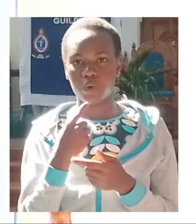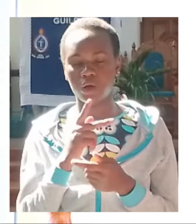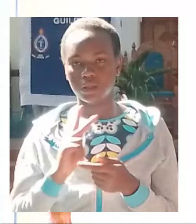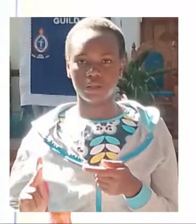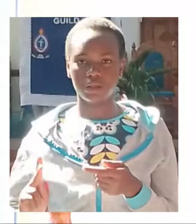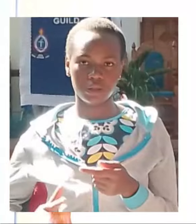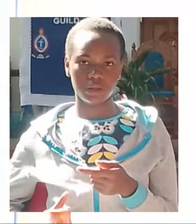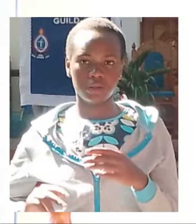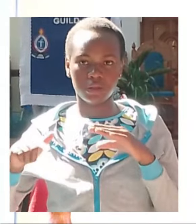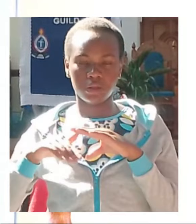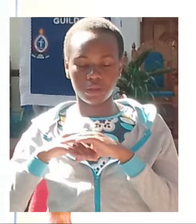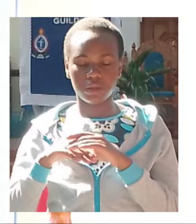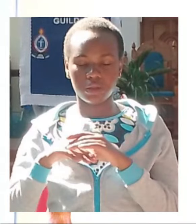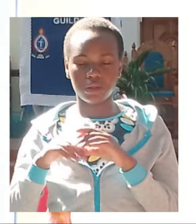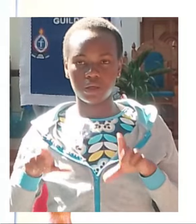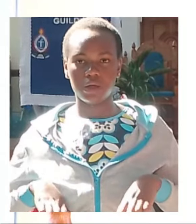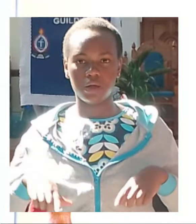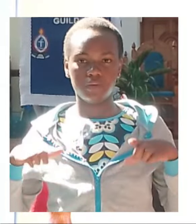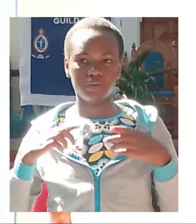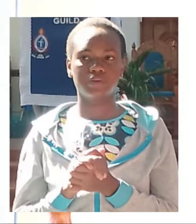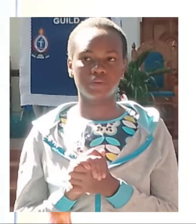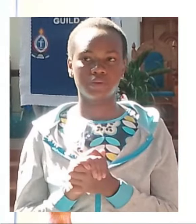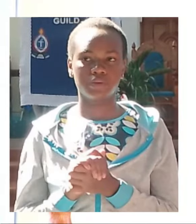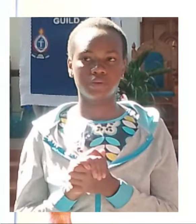king in your life?